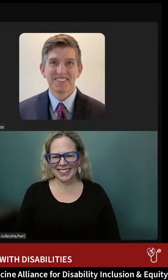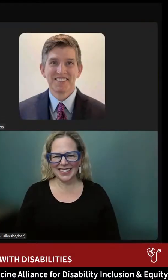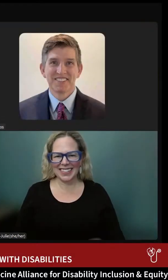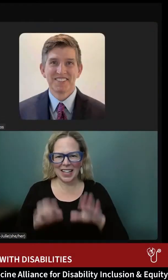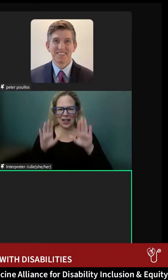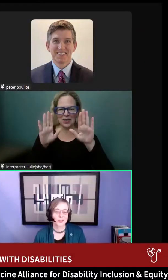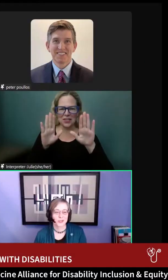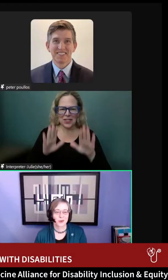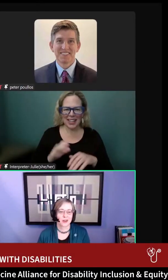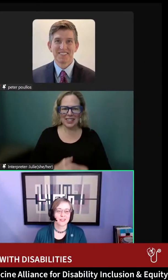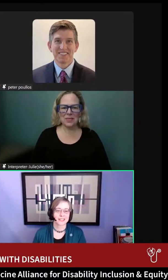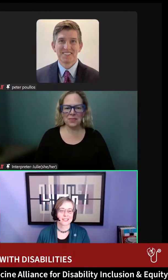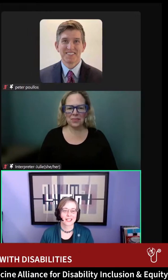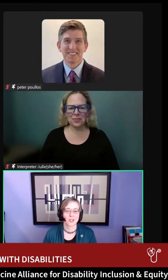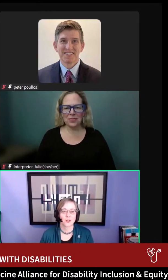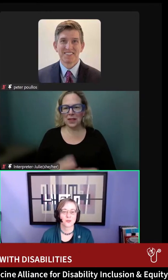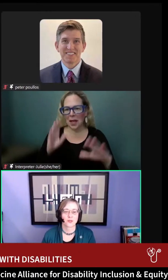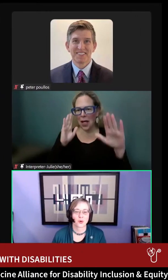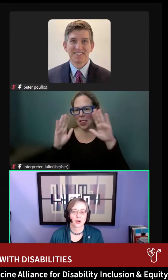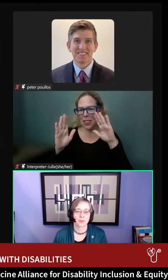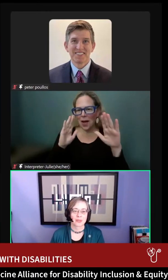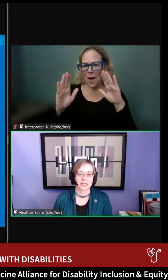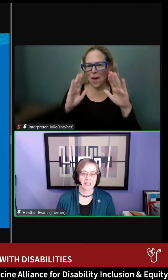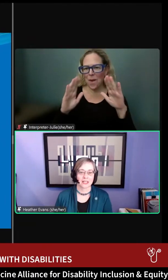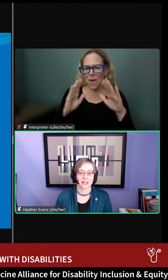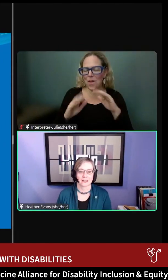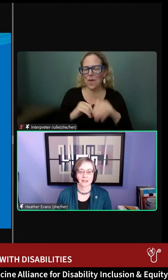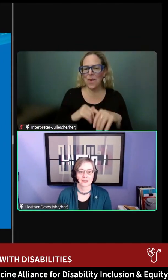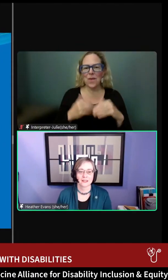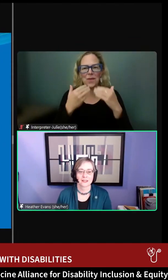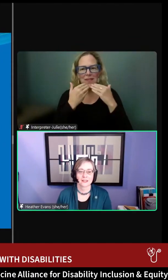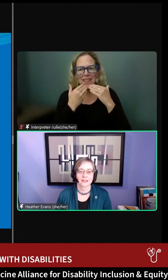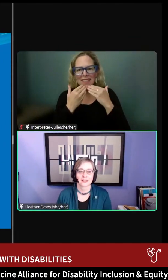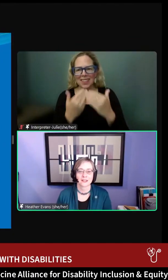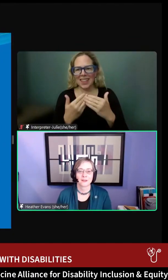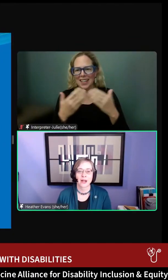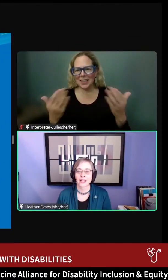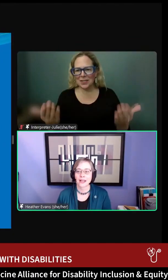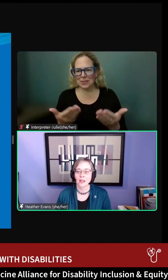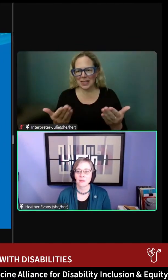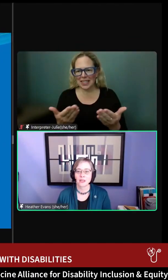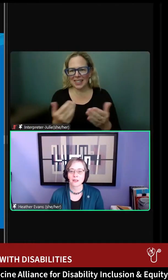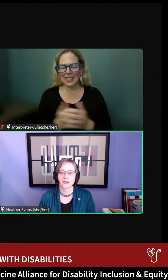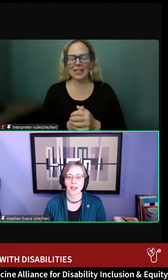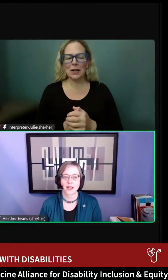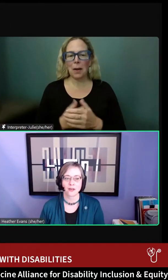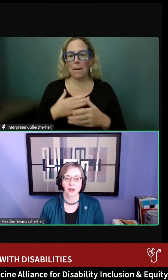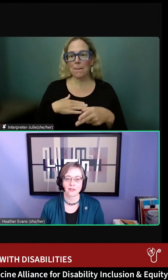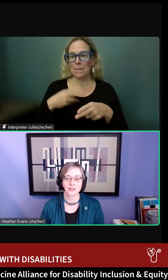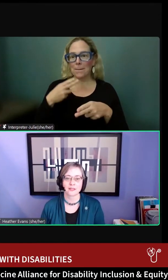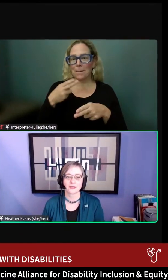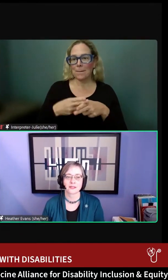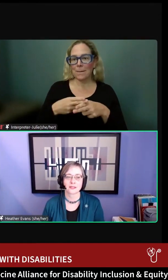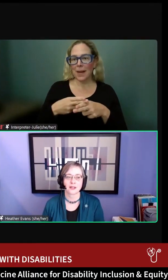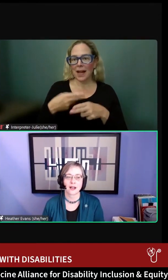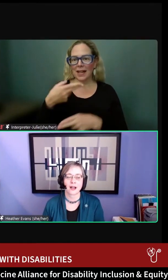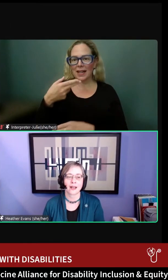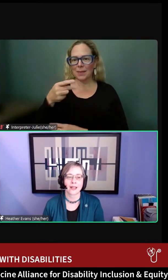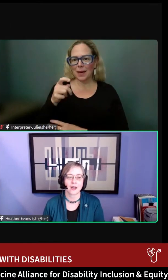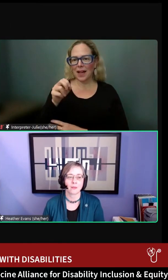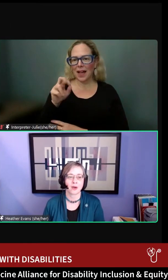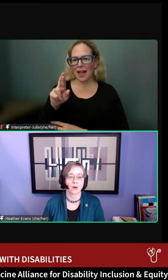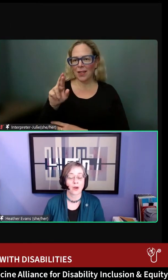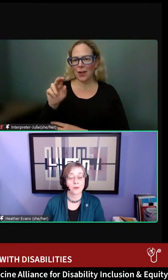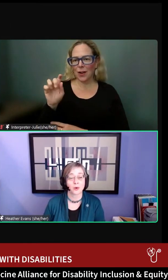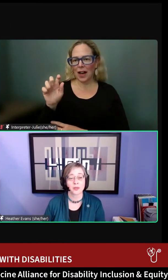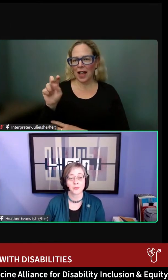Great. Hello to you all, and thank you for being here. My name is Heather Evans.